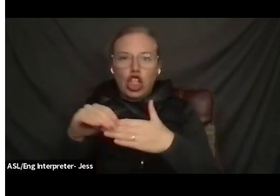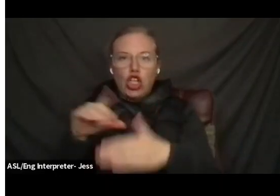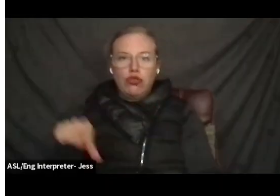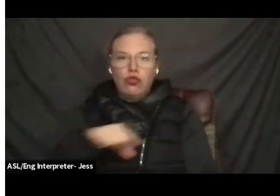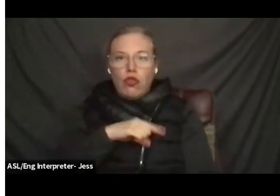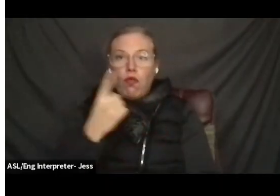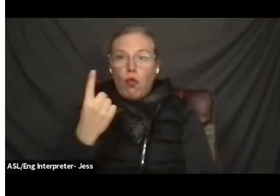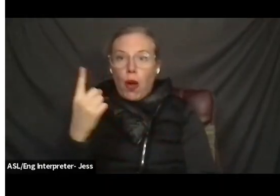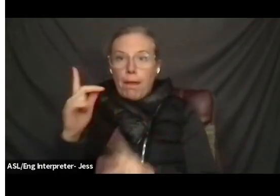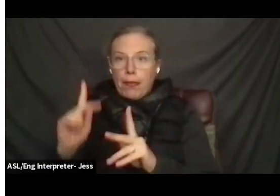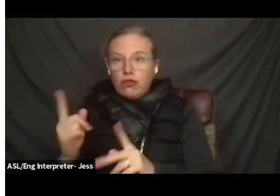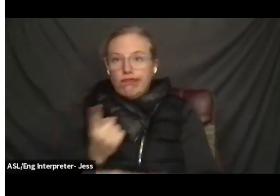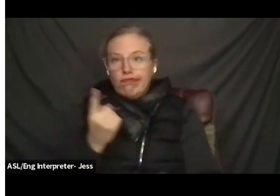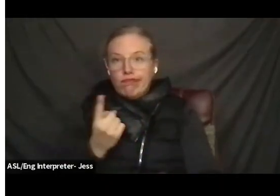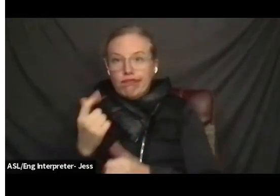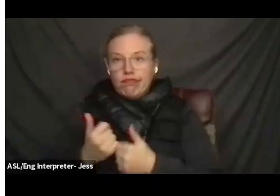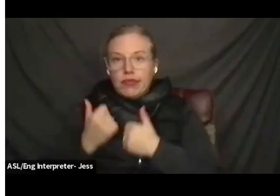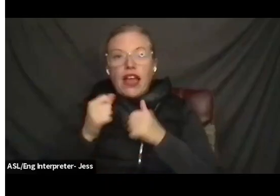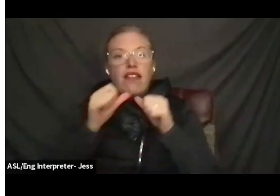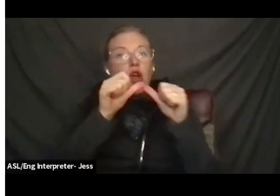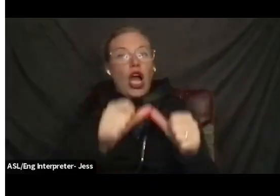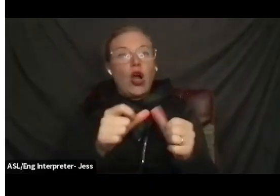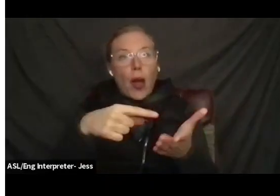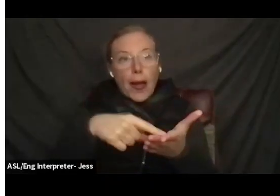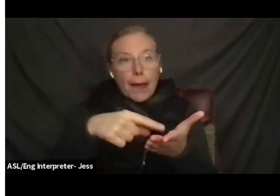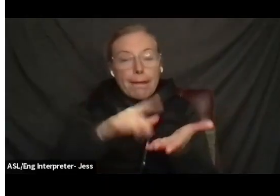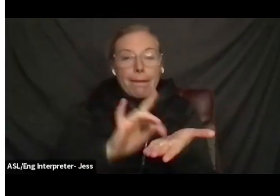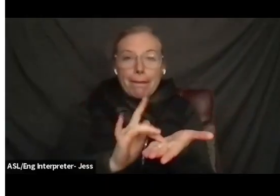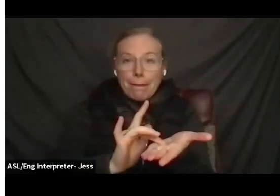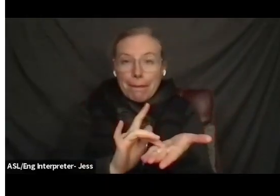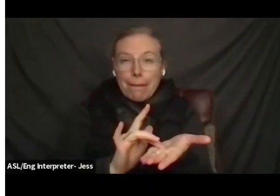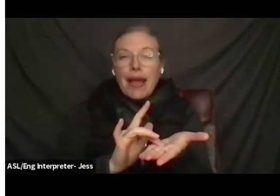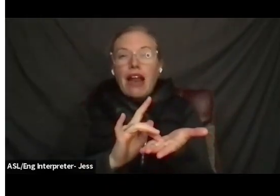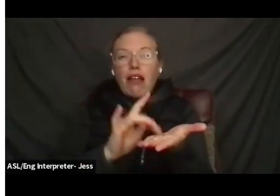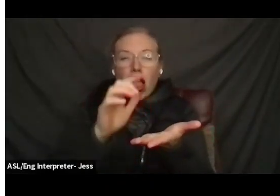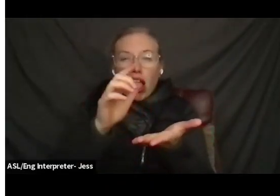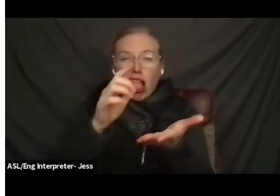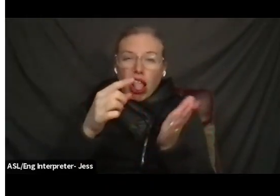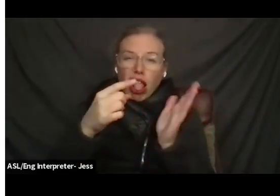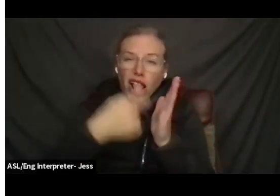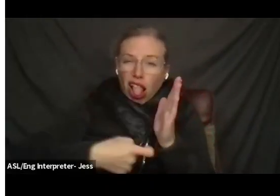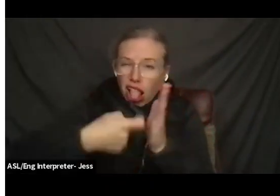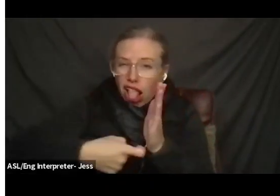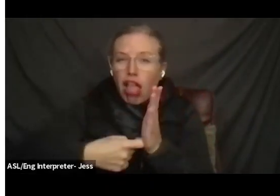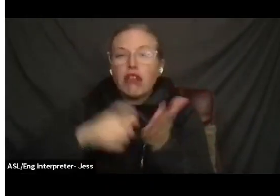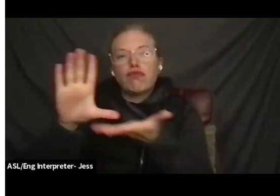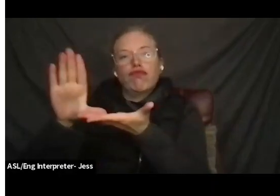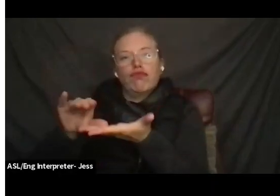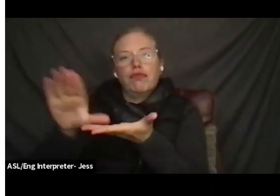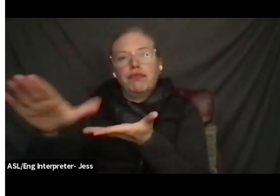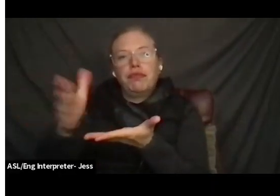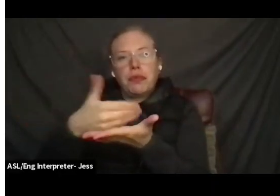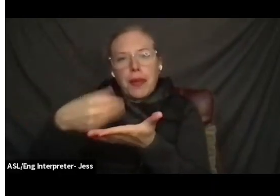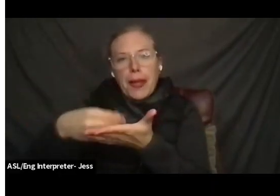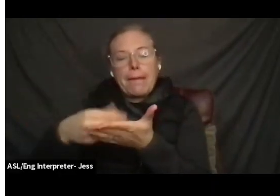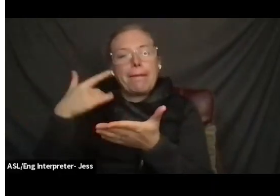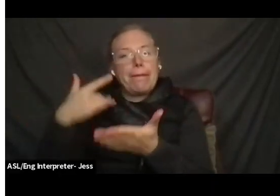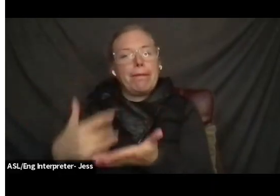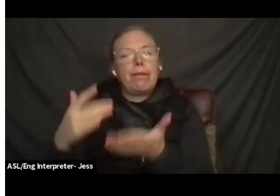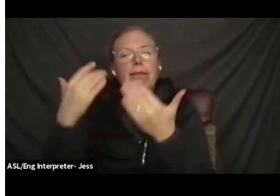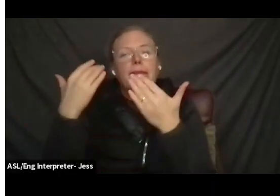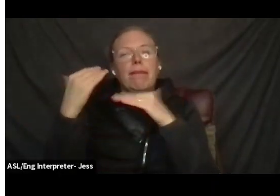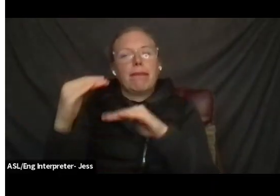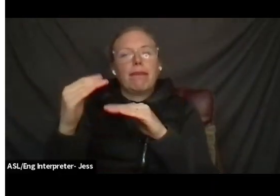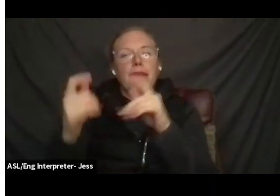you have continuous and ongoing medical expenses, we can look at those as a deduction to your income as well. And typically these income limits